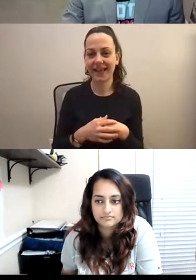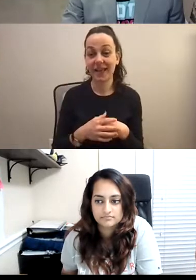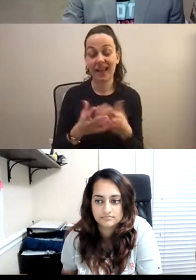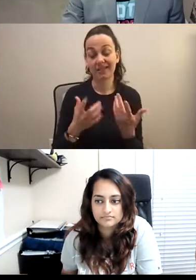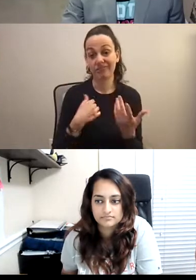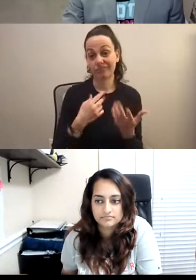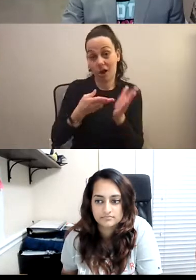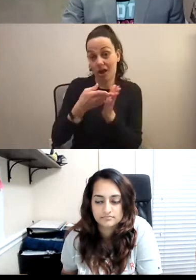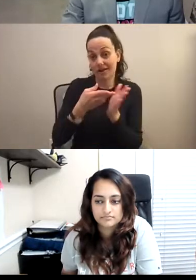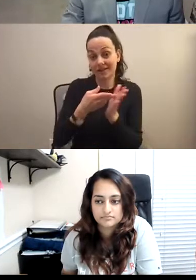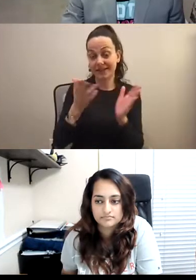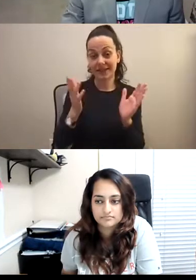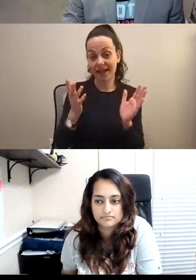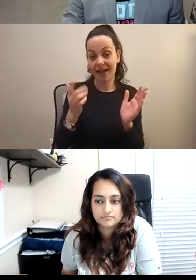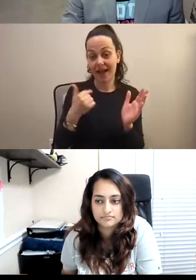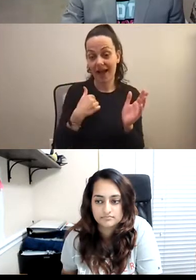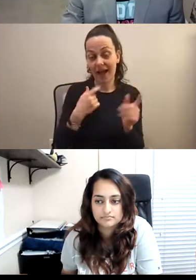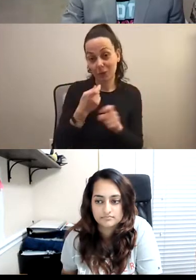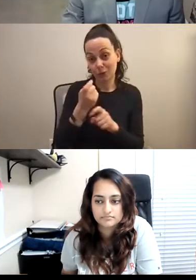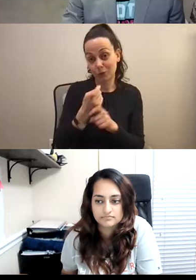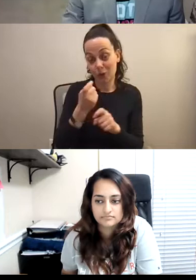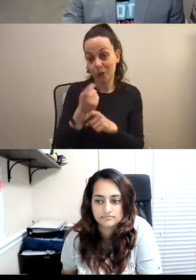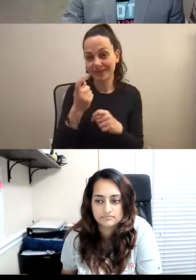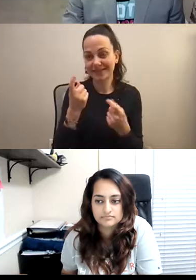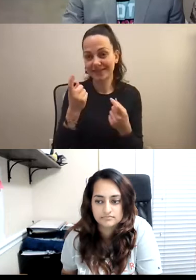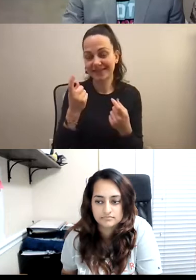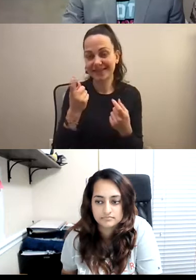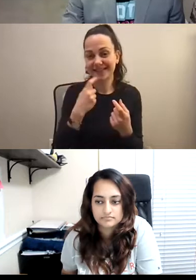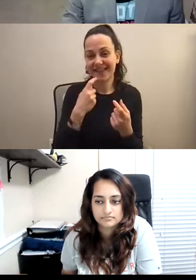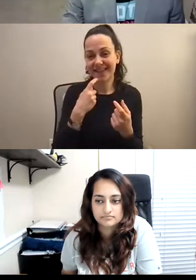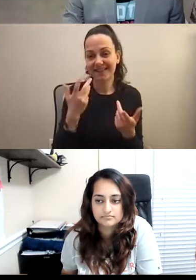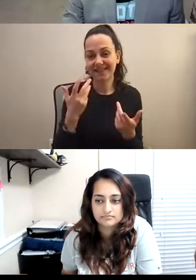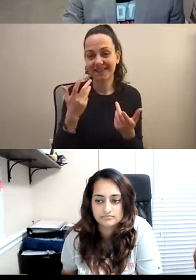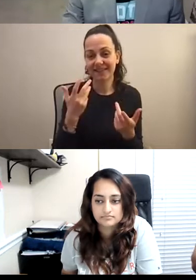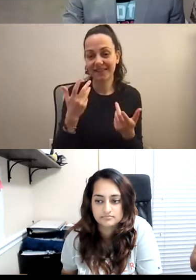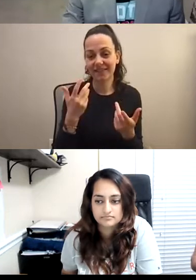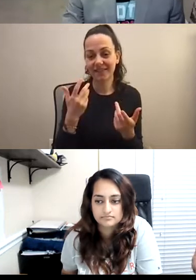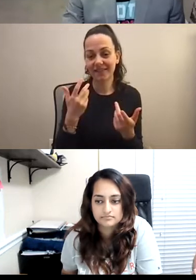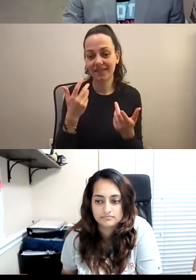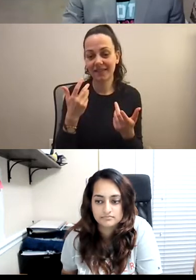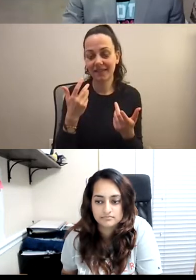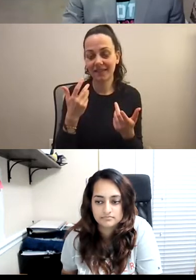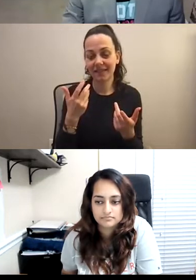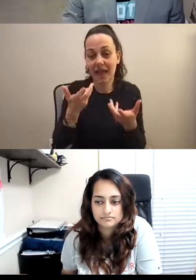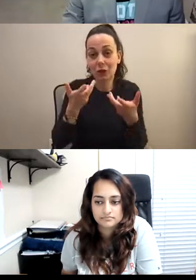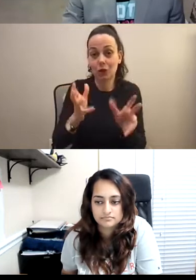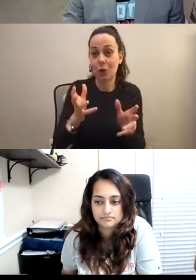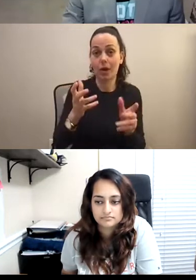I would joke that I don't want to play bumper